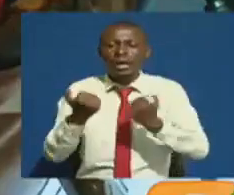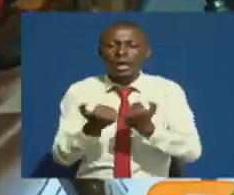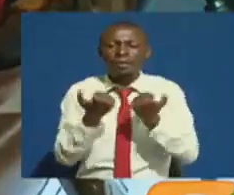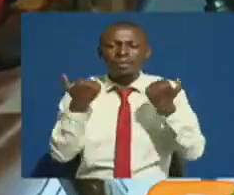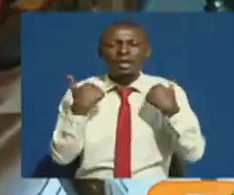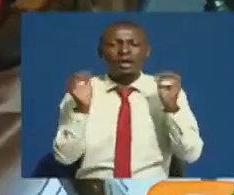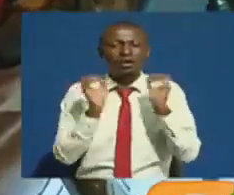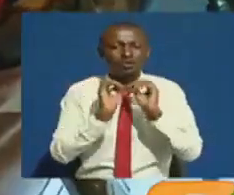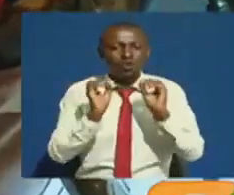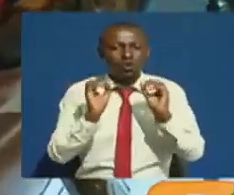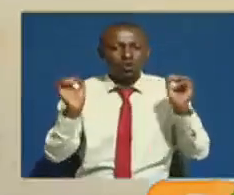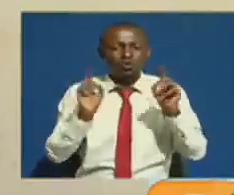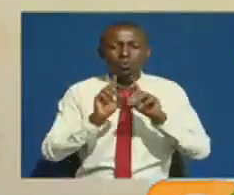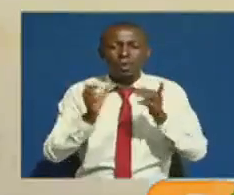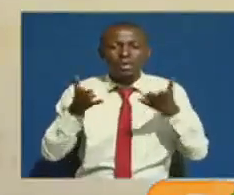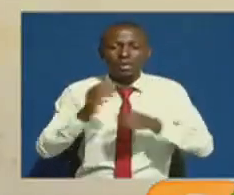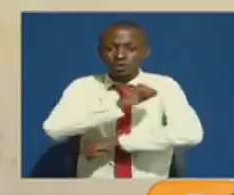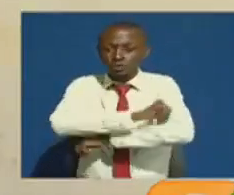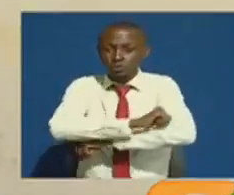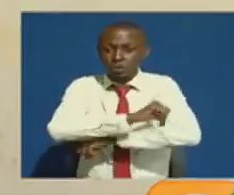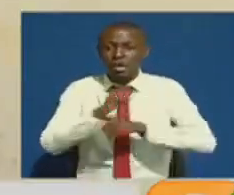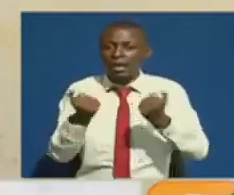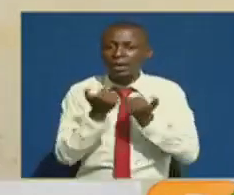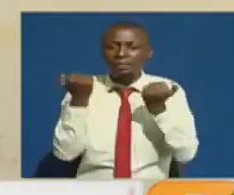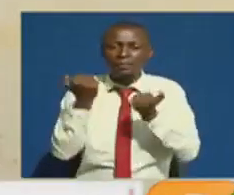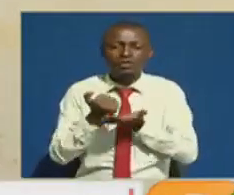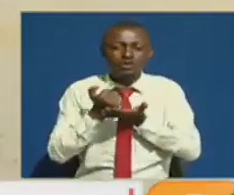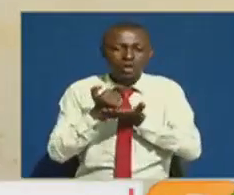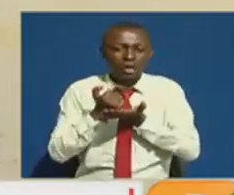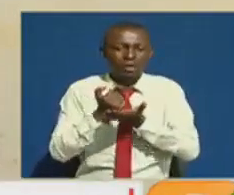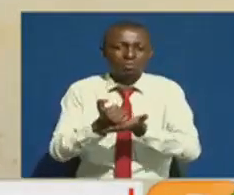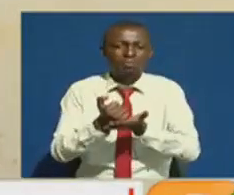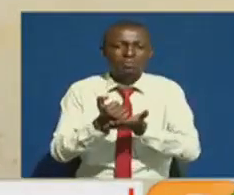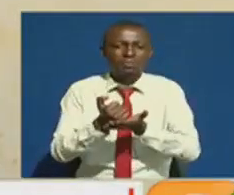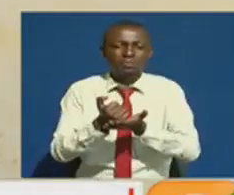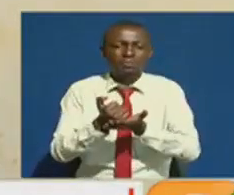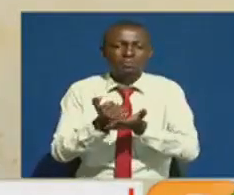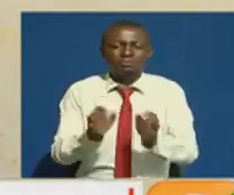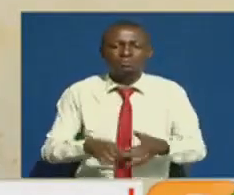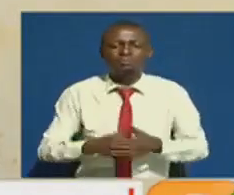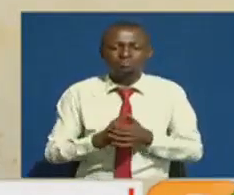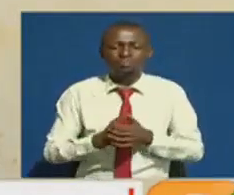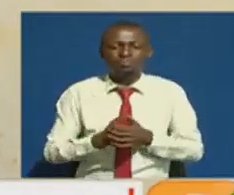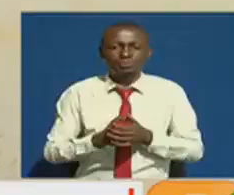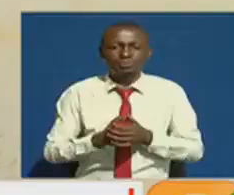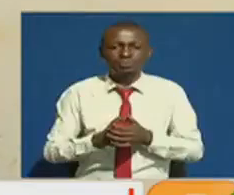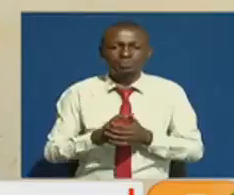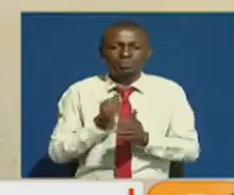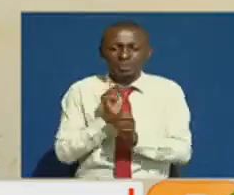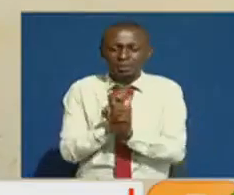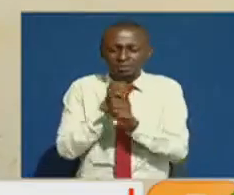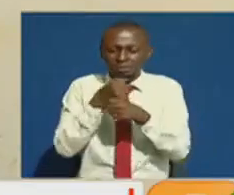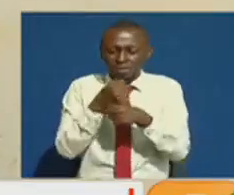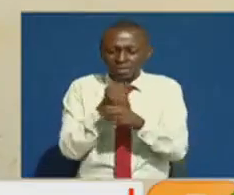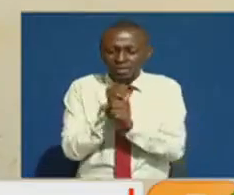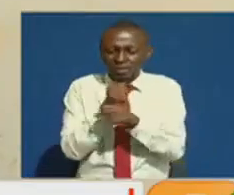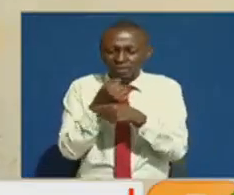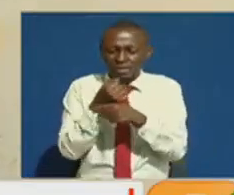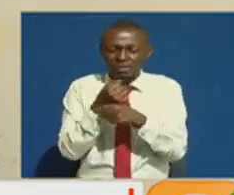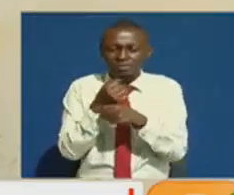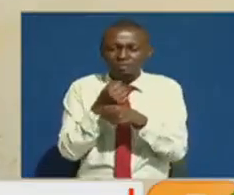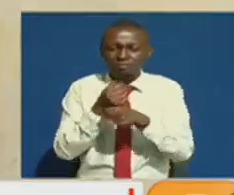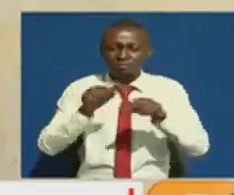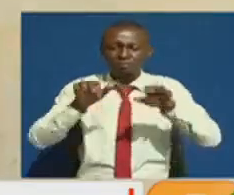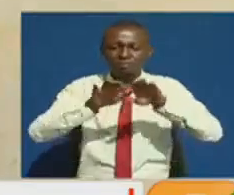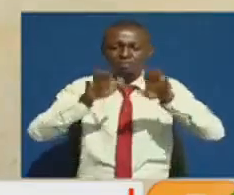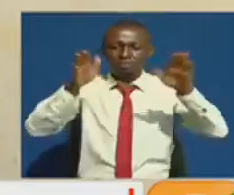needs. We had to make special desks, a special desk for him.